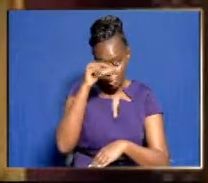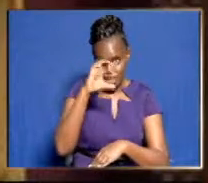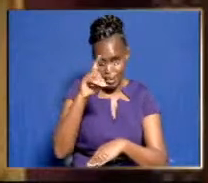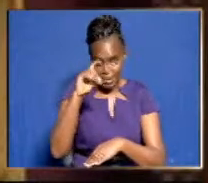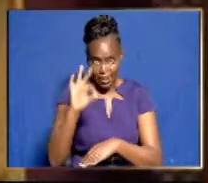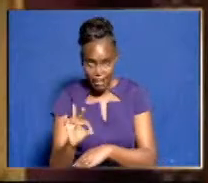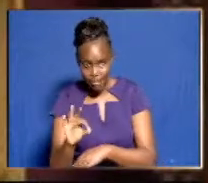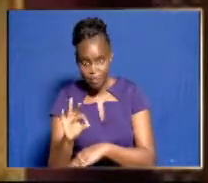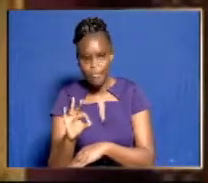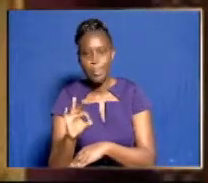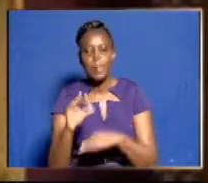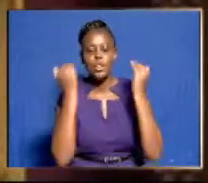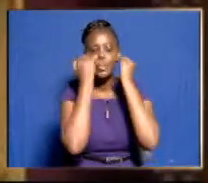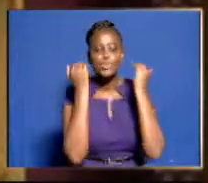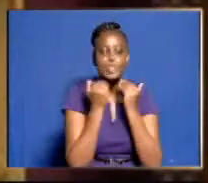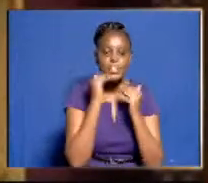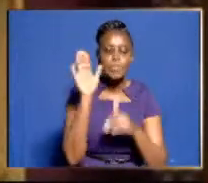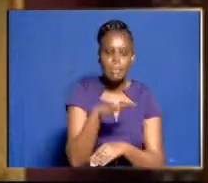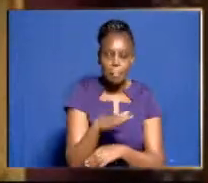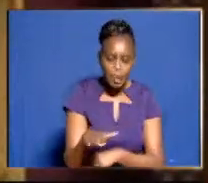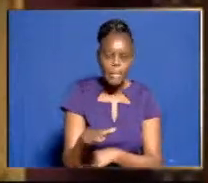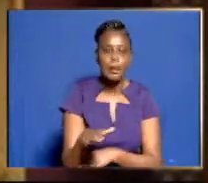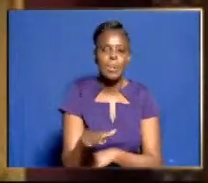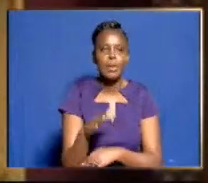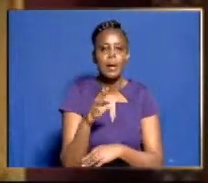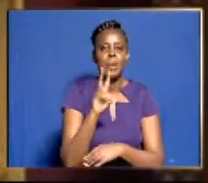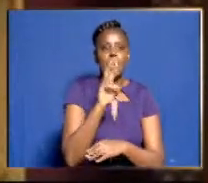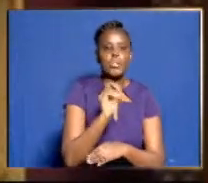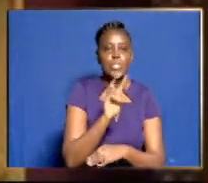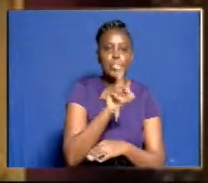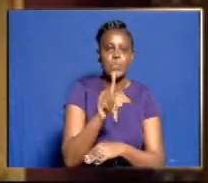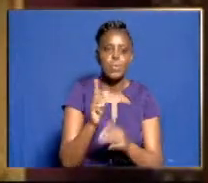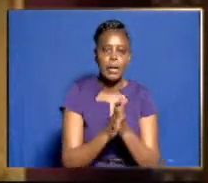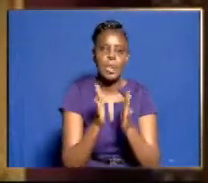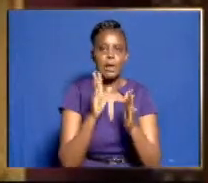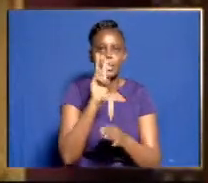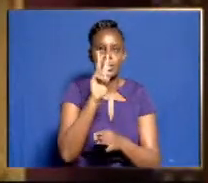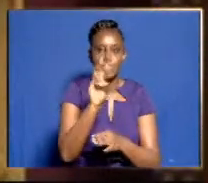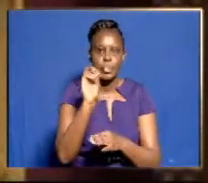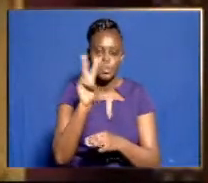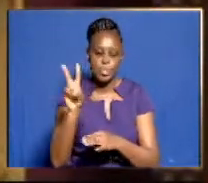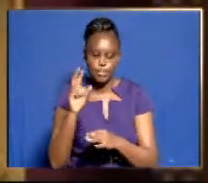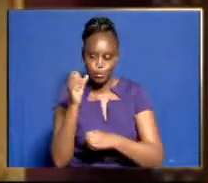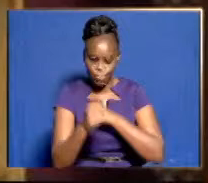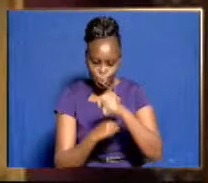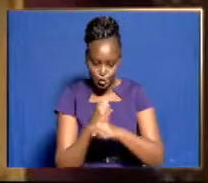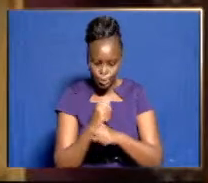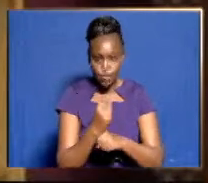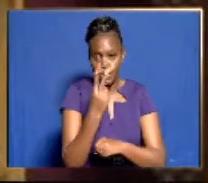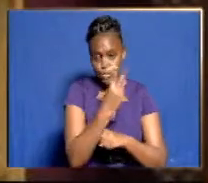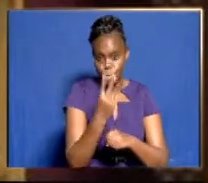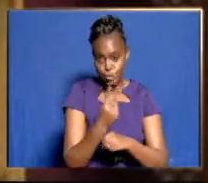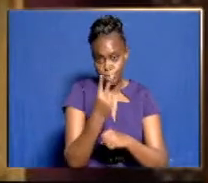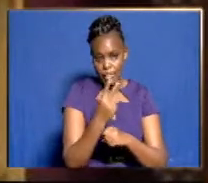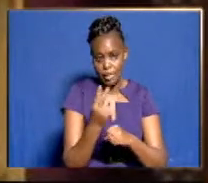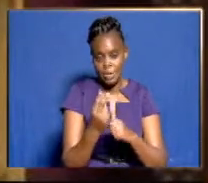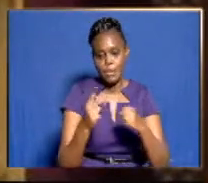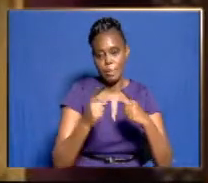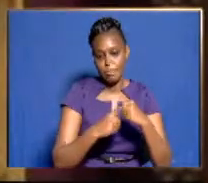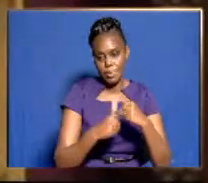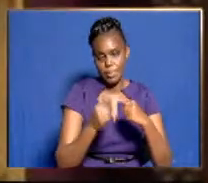judiciary, and Parliament for the financial year 2021-2022, laid on the table of the House on Tuesday, June